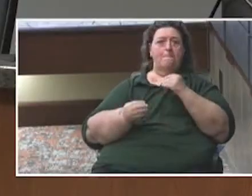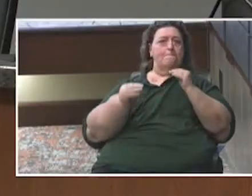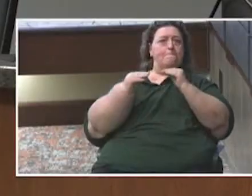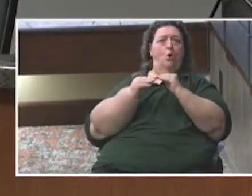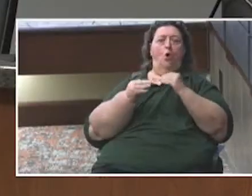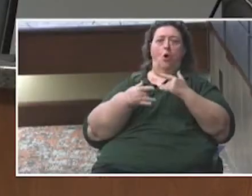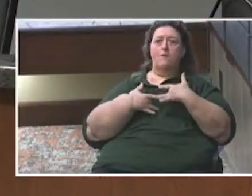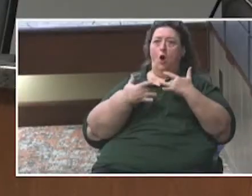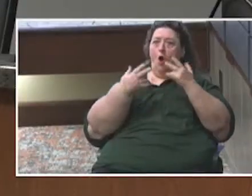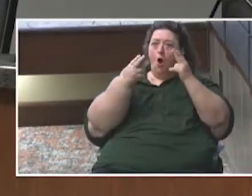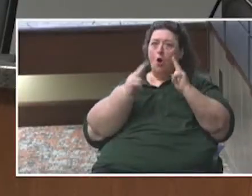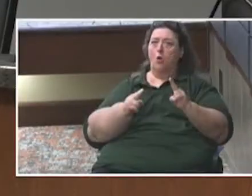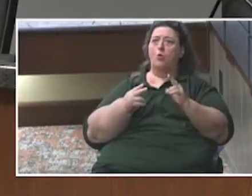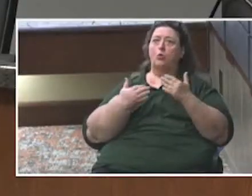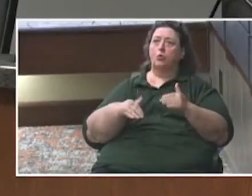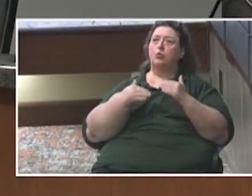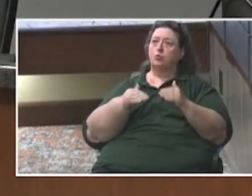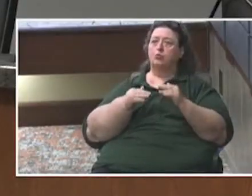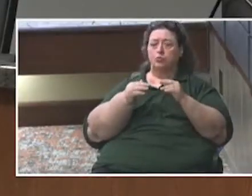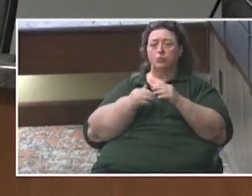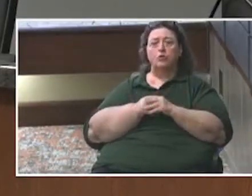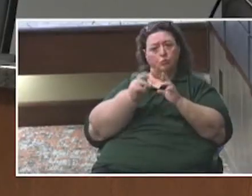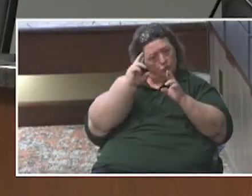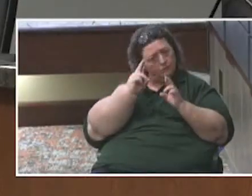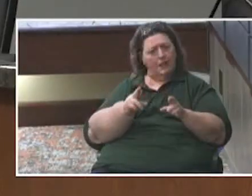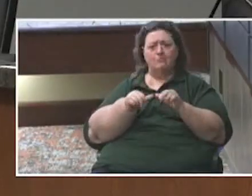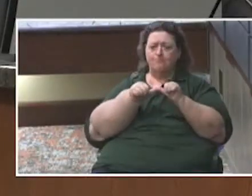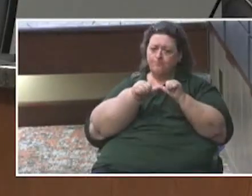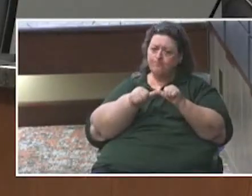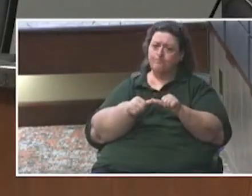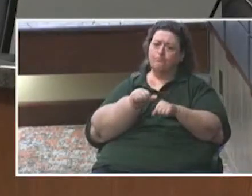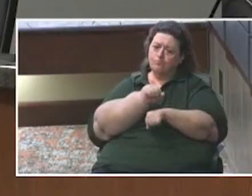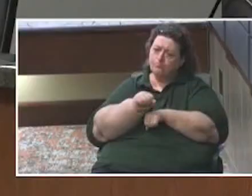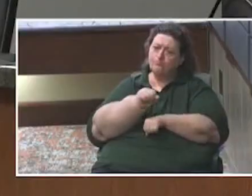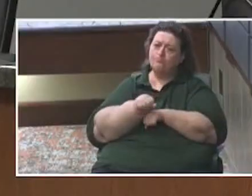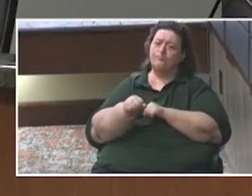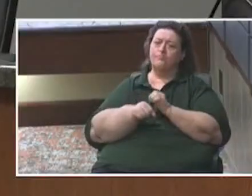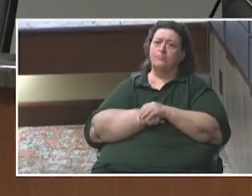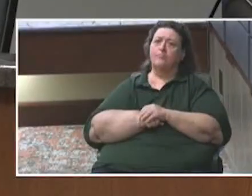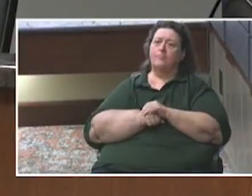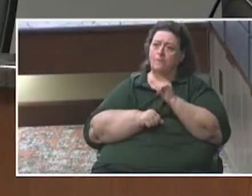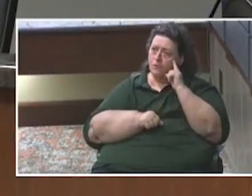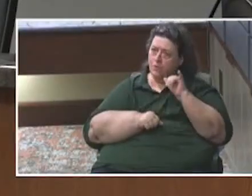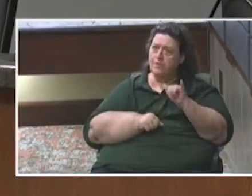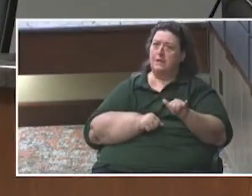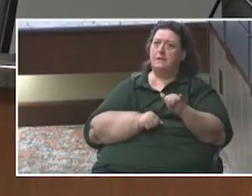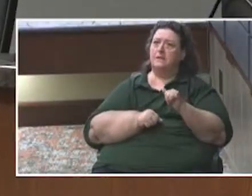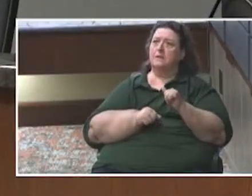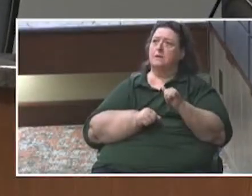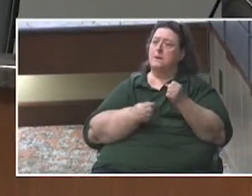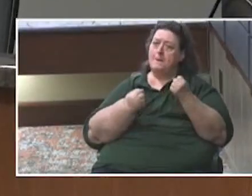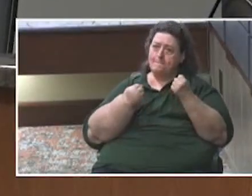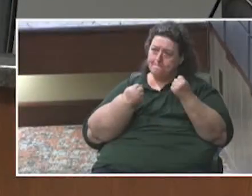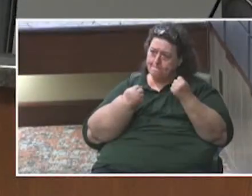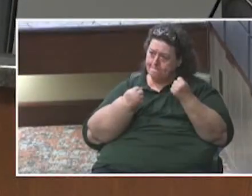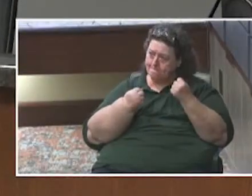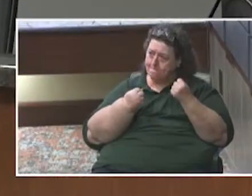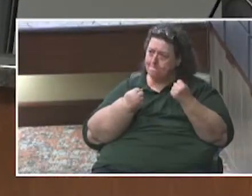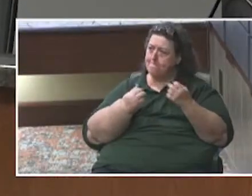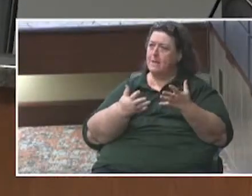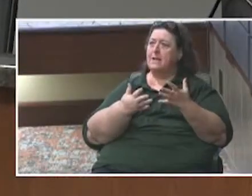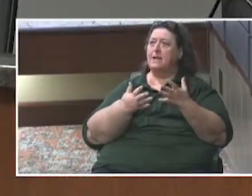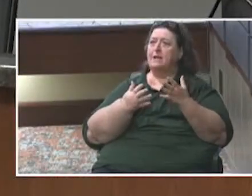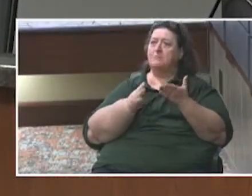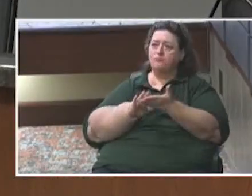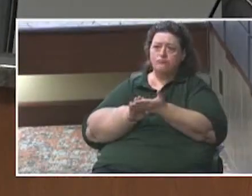the recognition and as well as the continued work that goes into this. Obviously, many flowers have been shared for